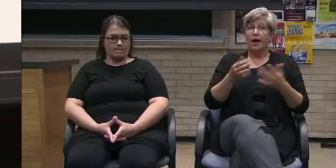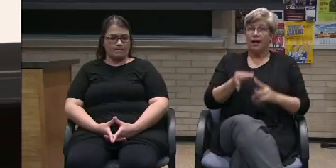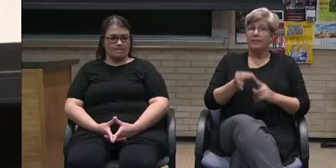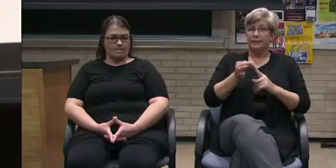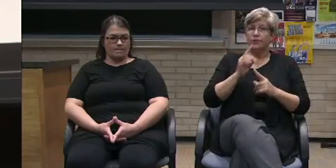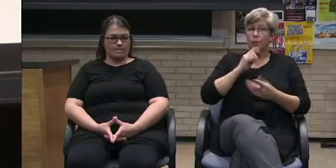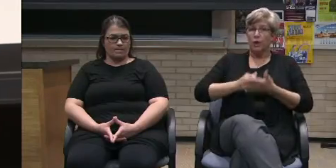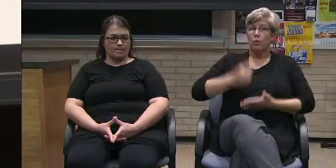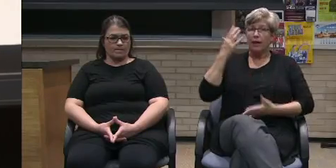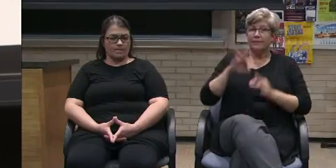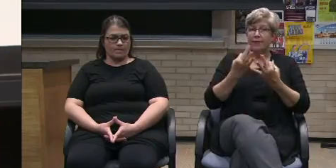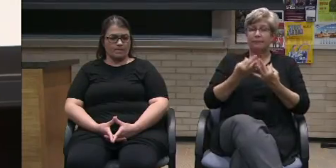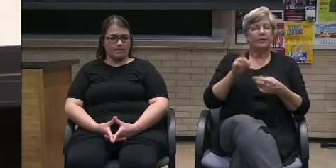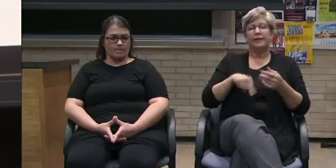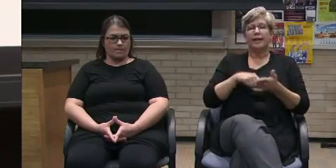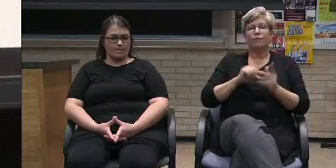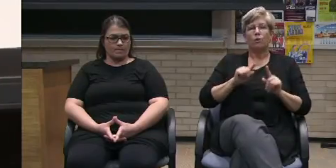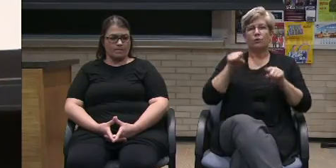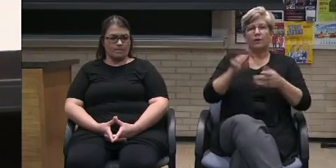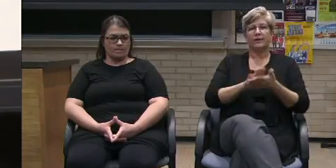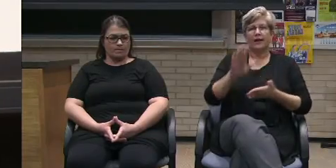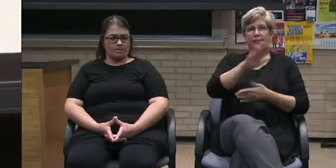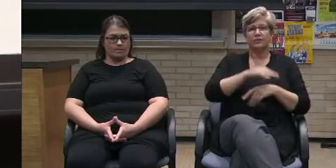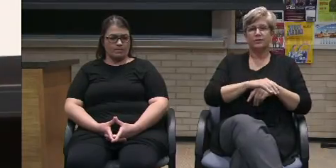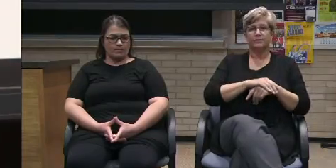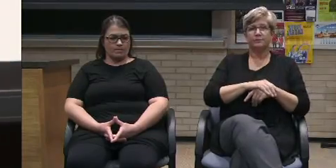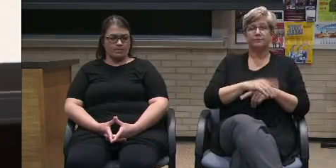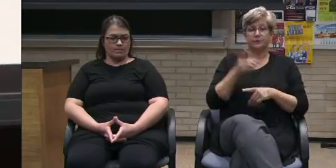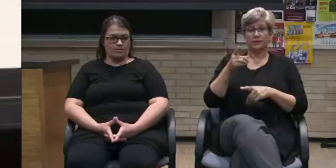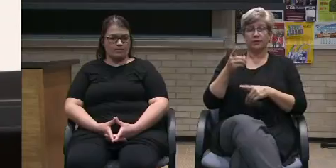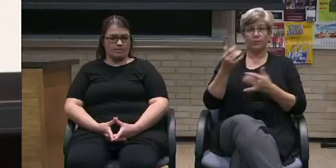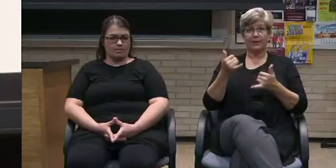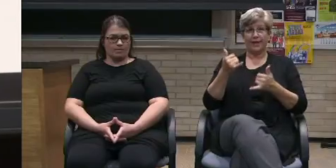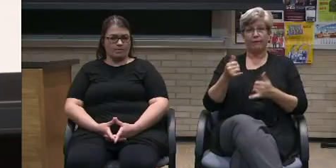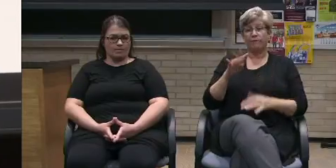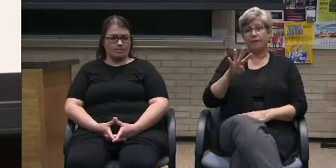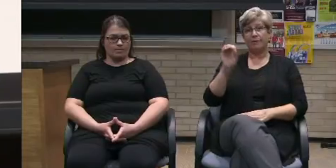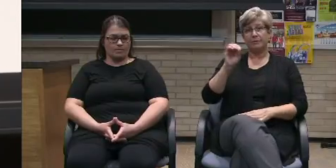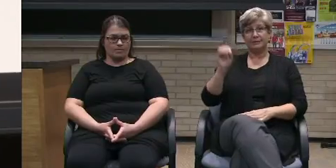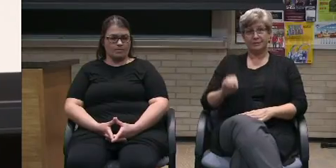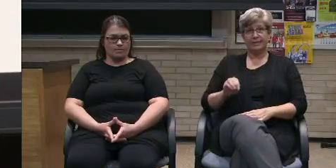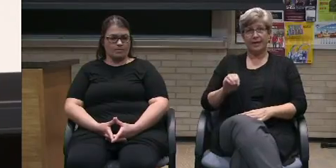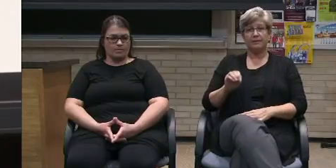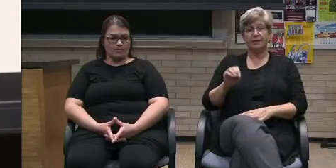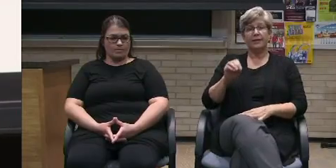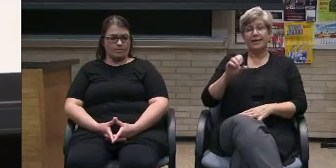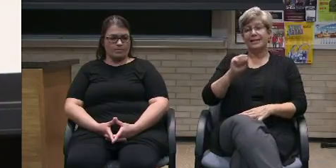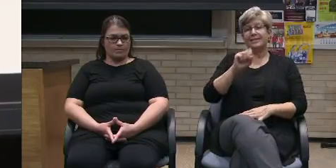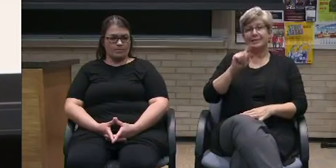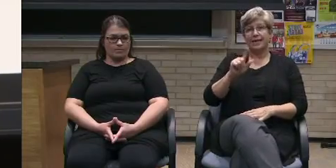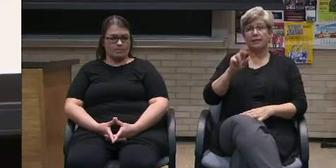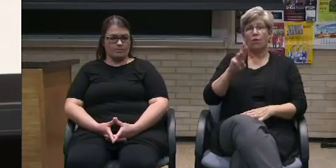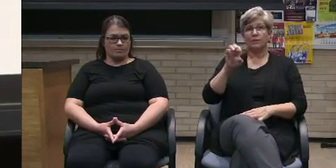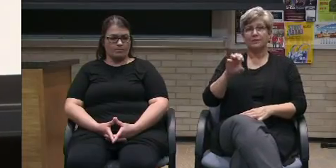they're probably not going to college. The college going rate in St. Lawrence County, 45%. At our best